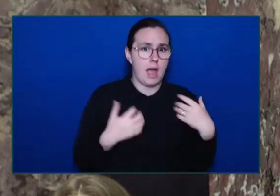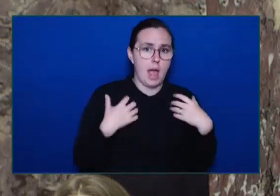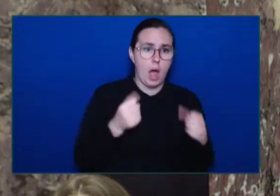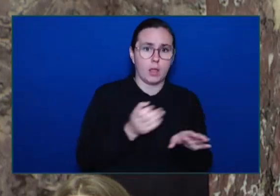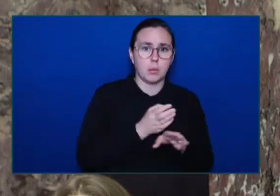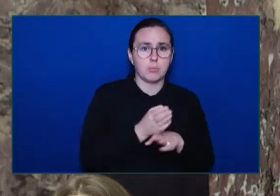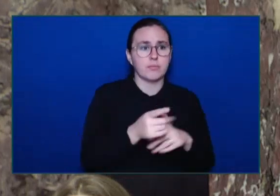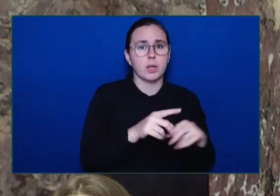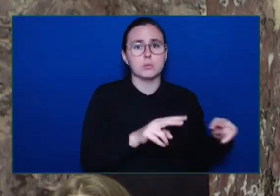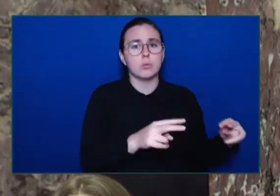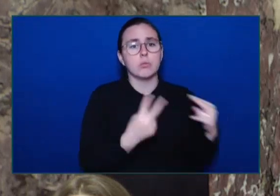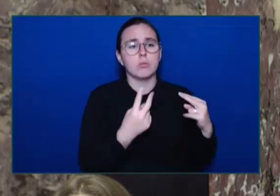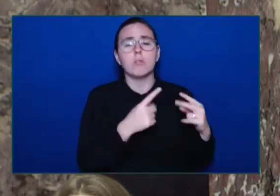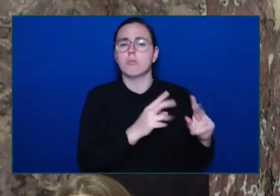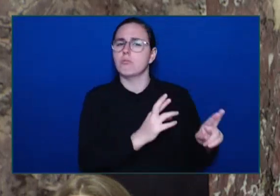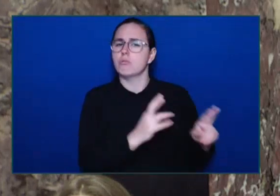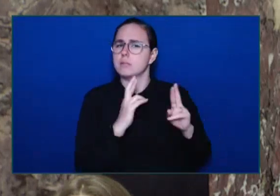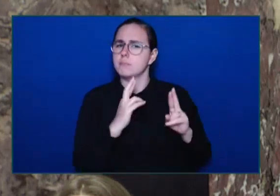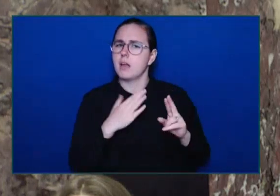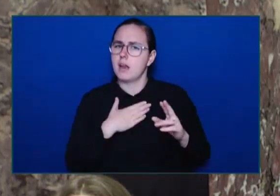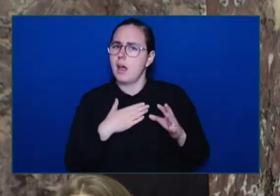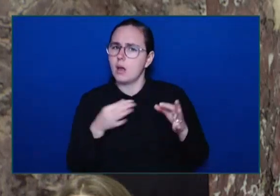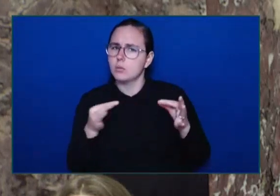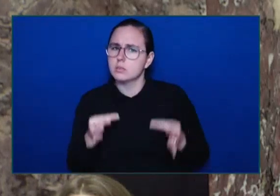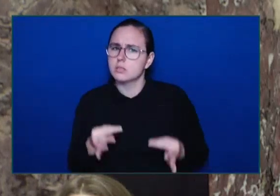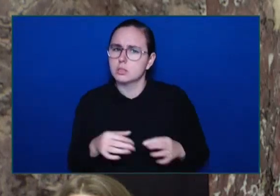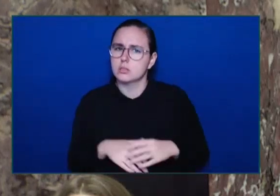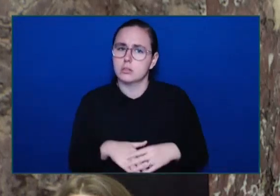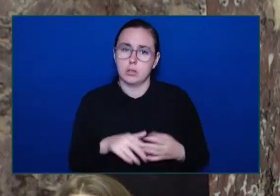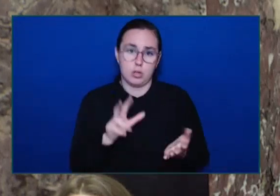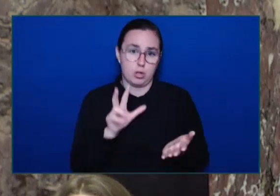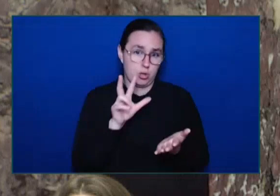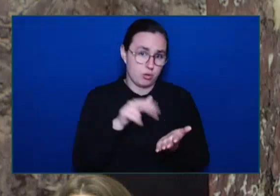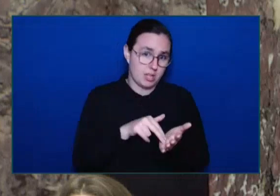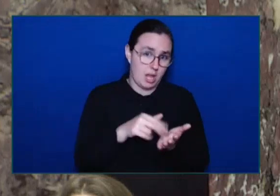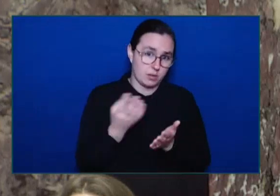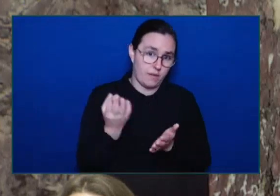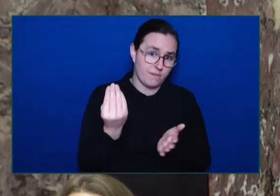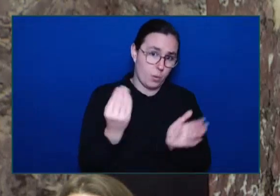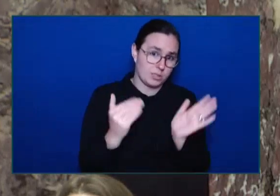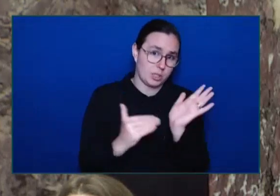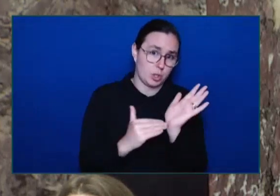3,014 doctors have signed the new contract for family practice.